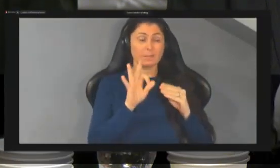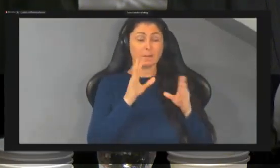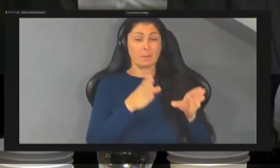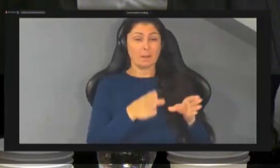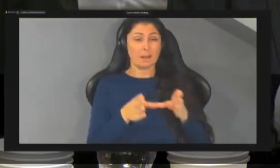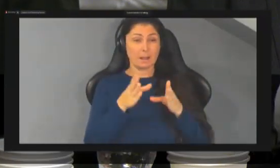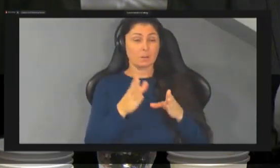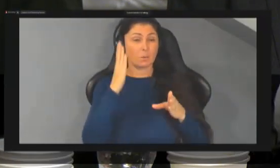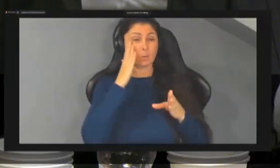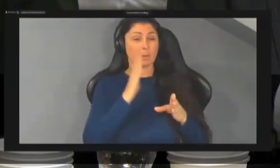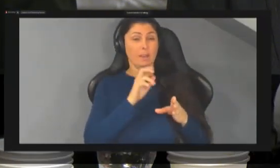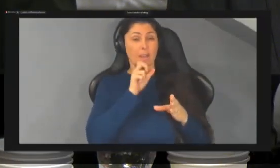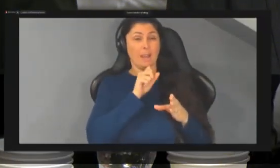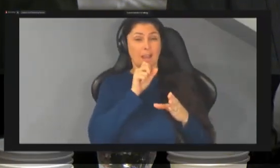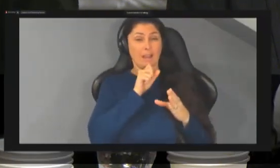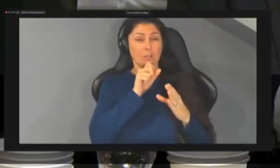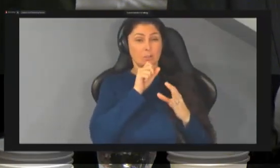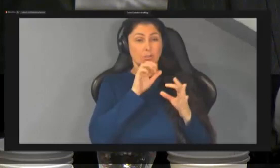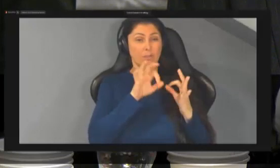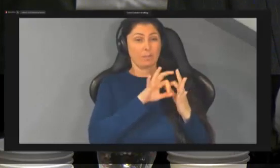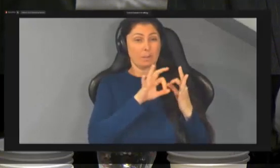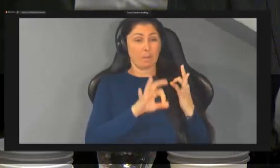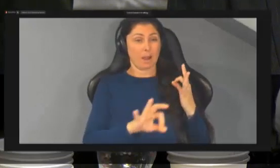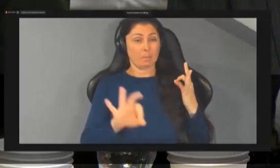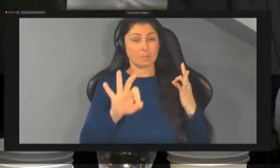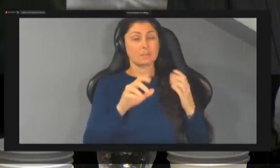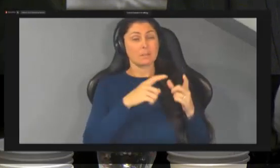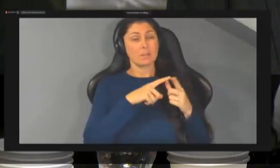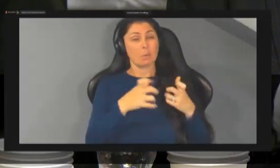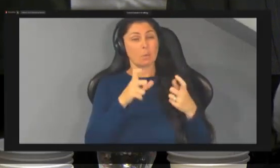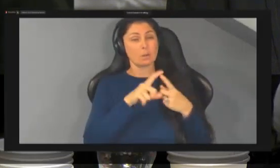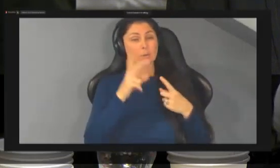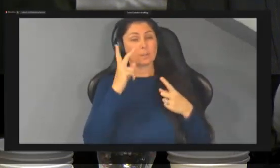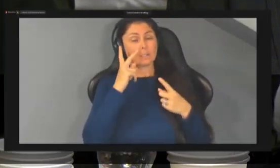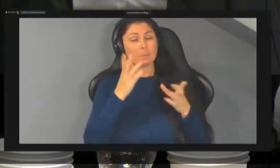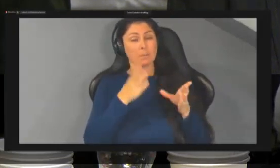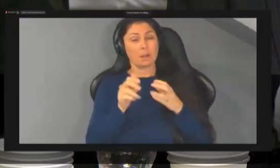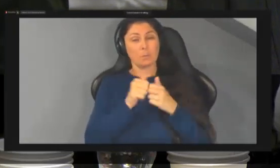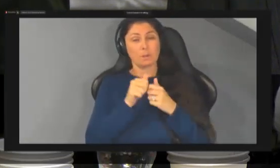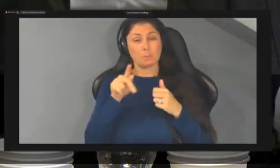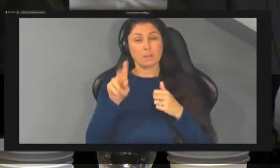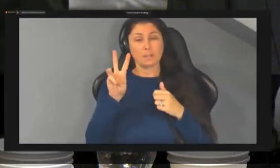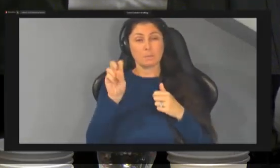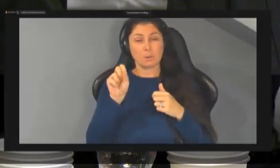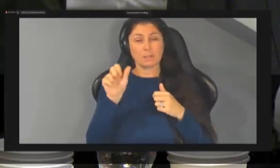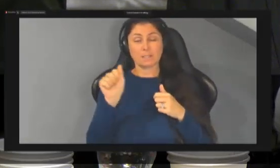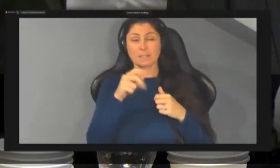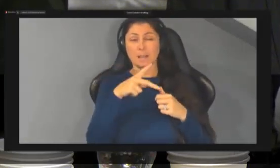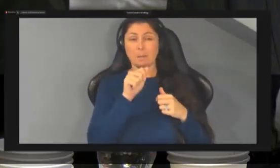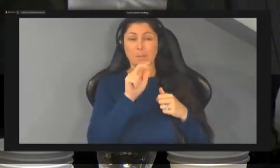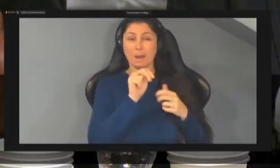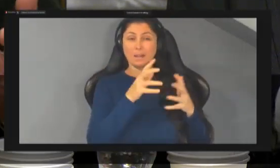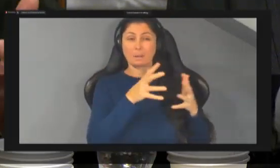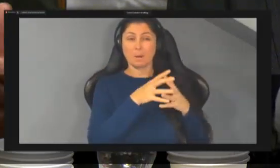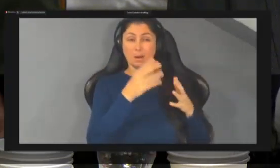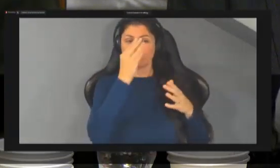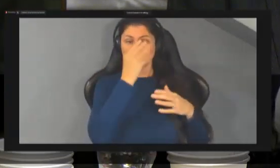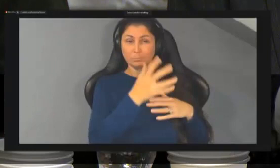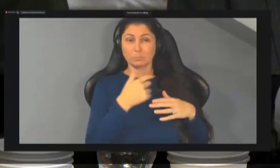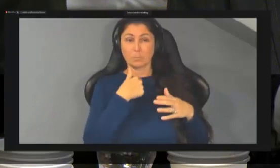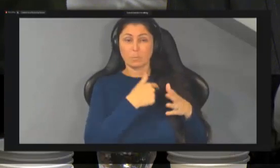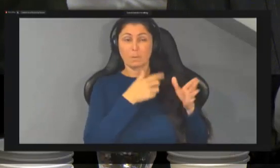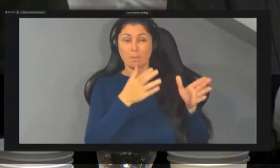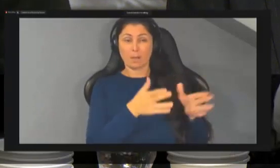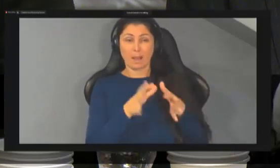of those pipes are under there, then I'd like to see us plan with PWSA or Pen American and tell them we're planning to do it and coordinate